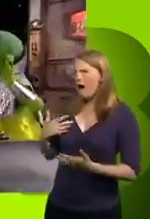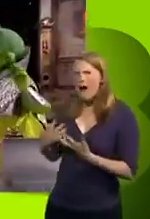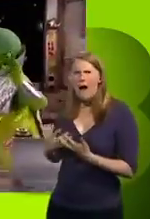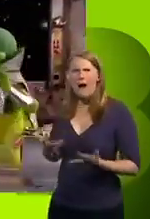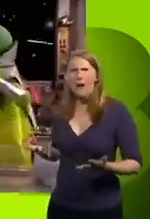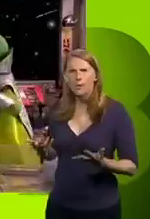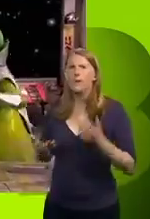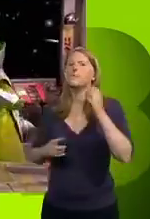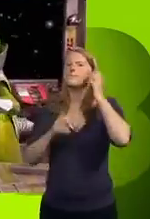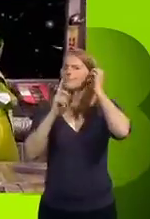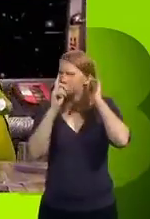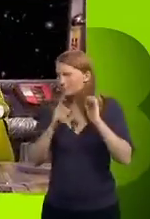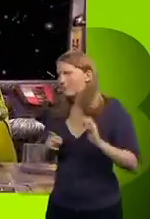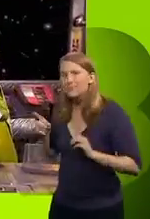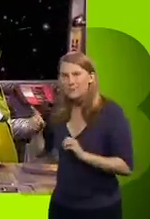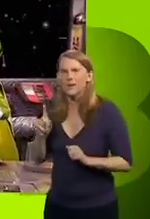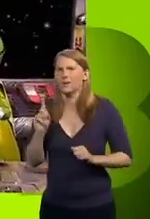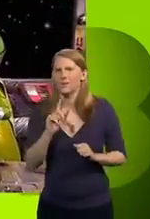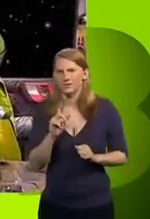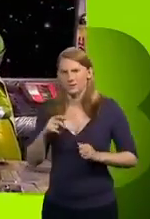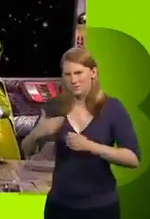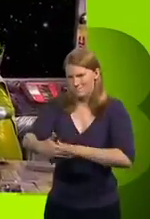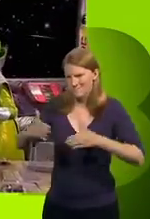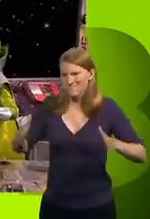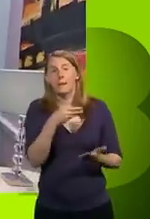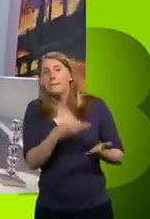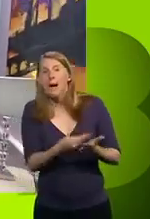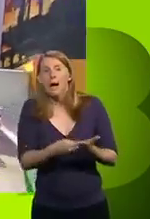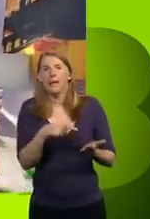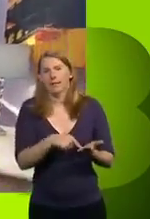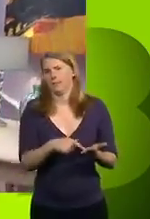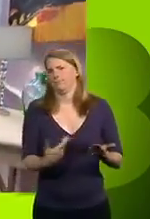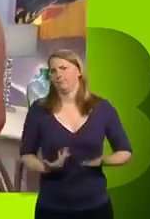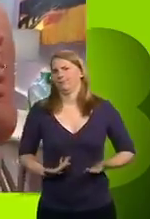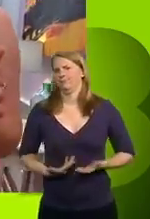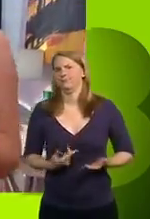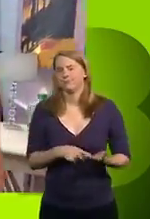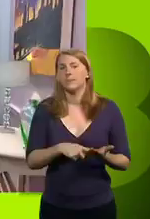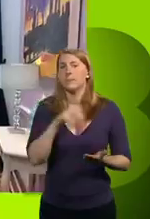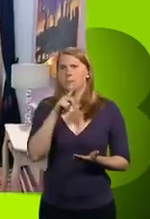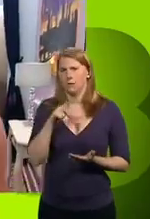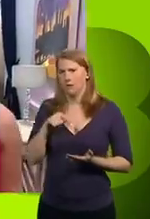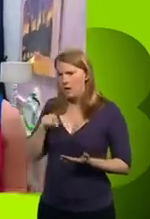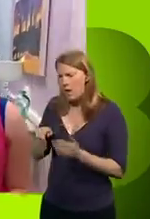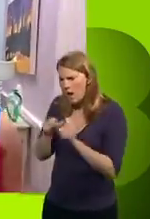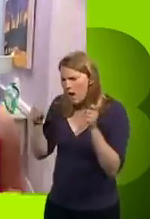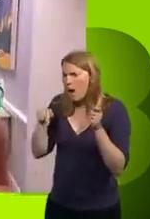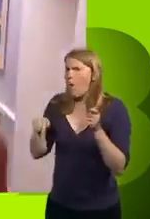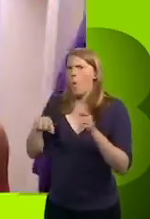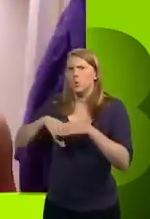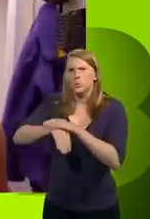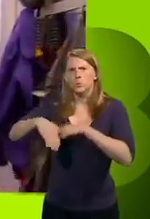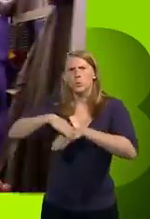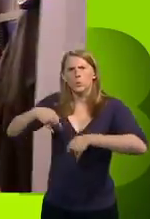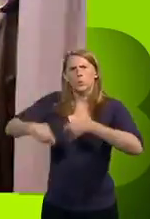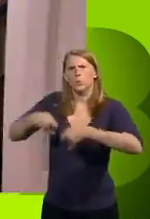You have to get one of these money-making machines. Inside. For these shoes. They're a little bit out of my price